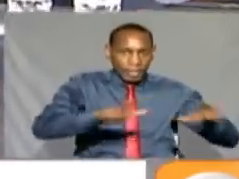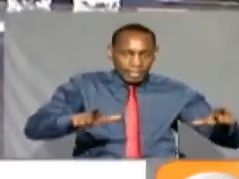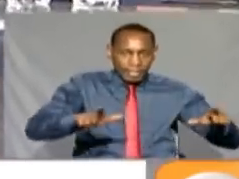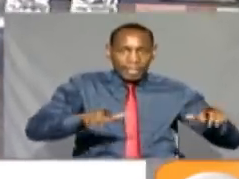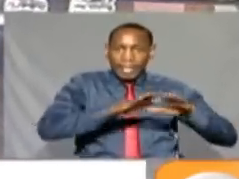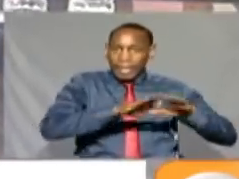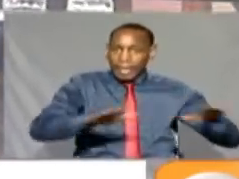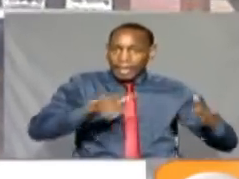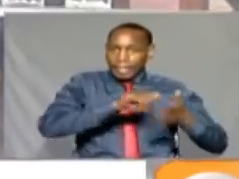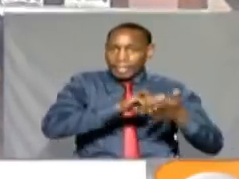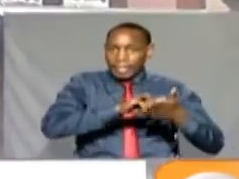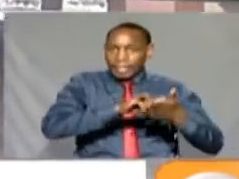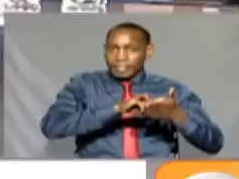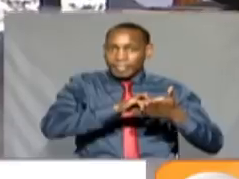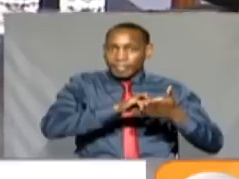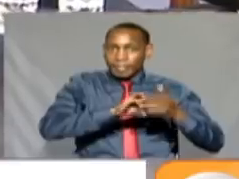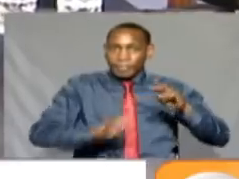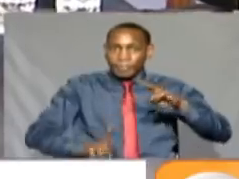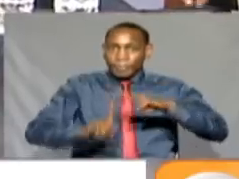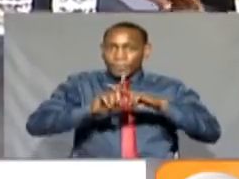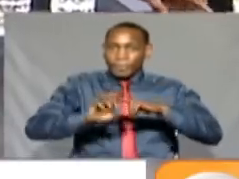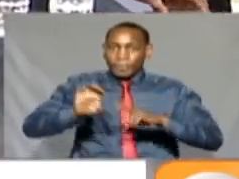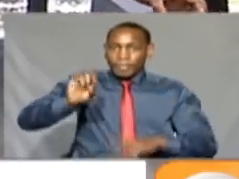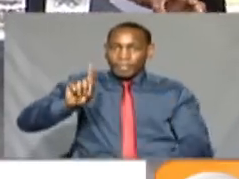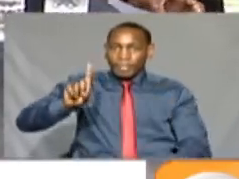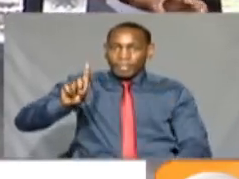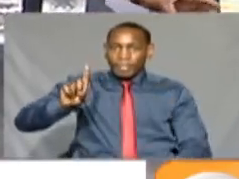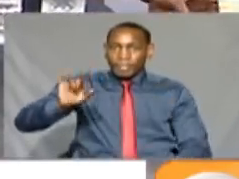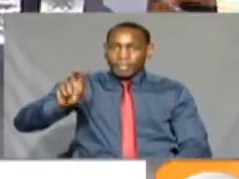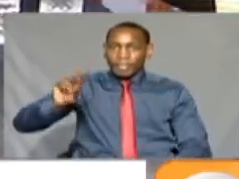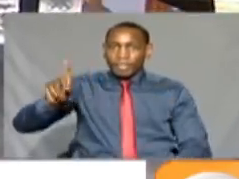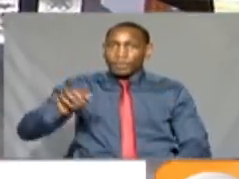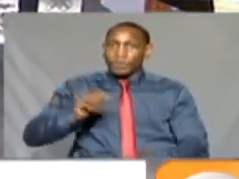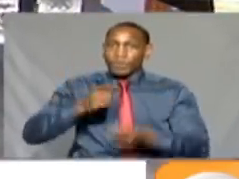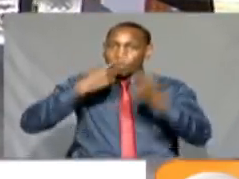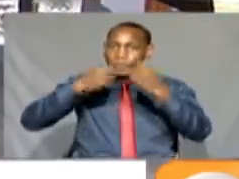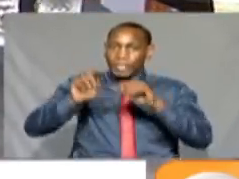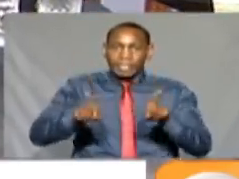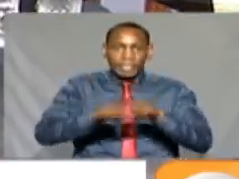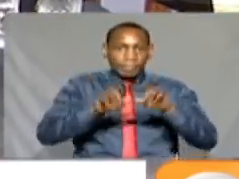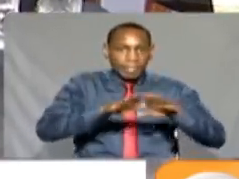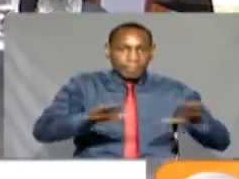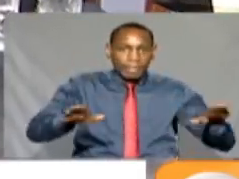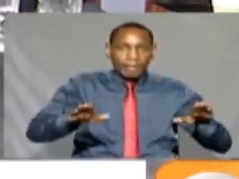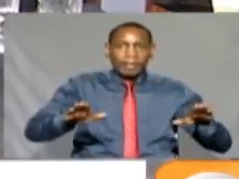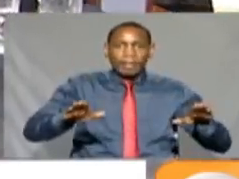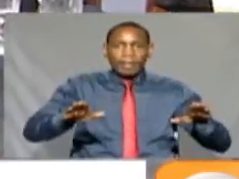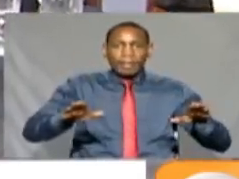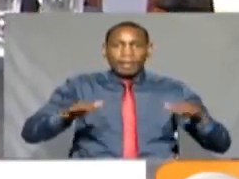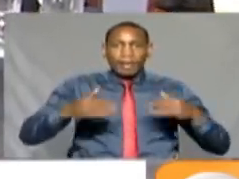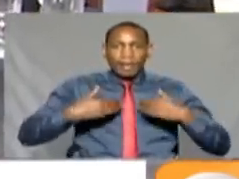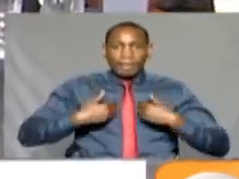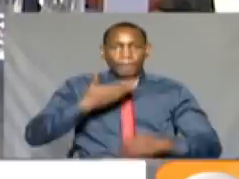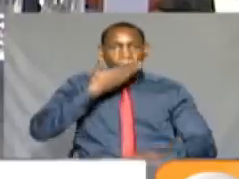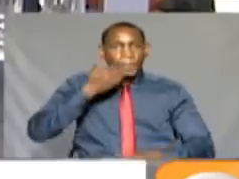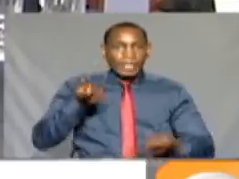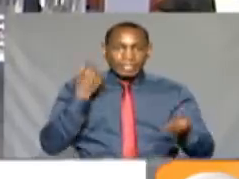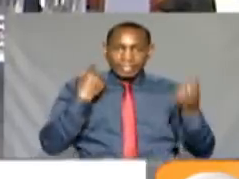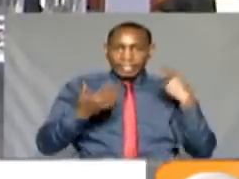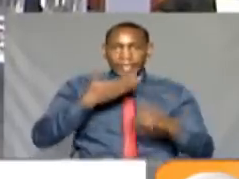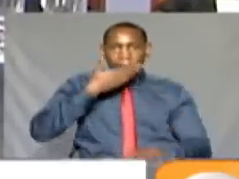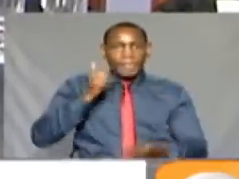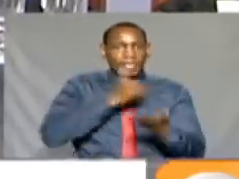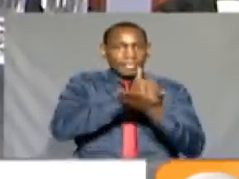the land that comes from where Kipchoge is going to win Alitania hapa. The land has the best tea, has the best coffee, has the